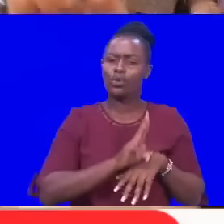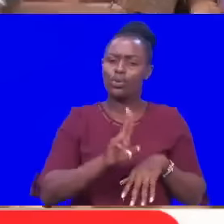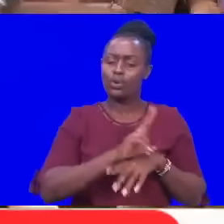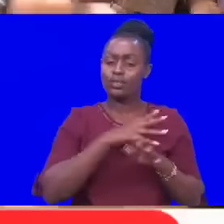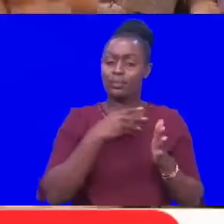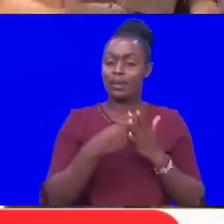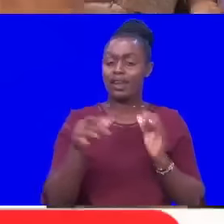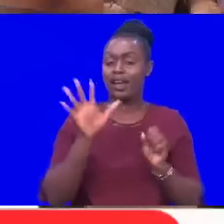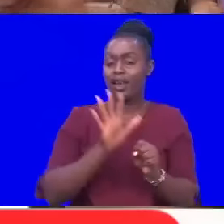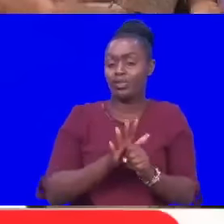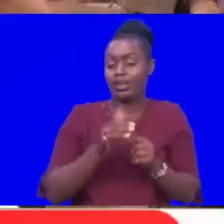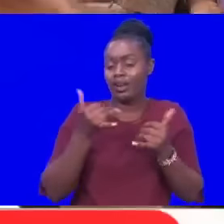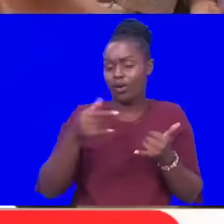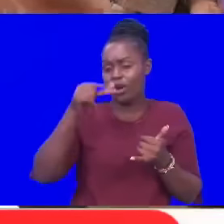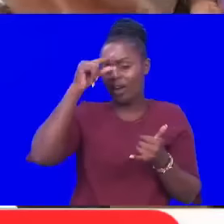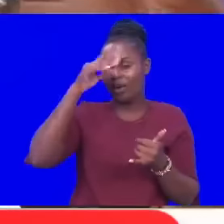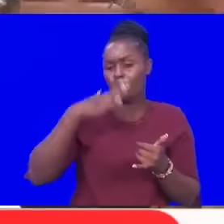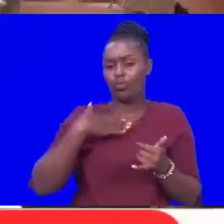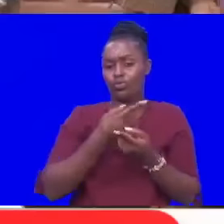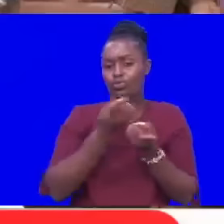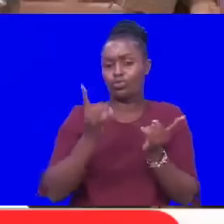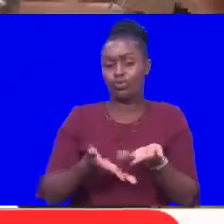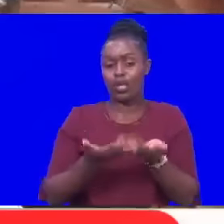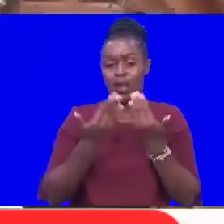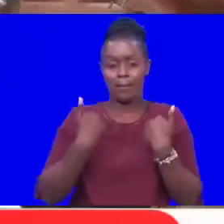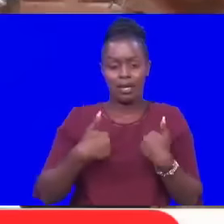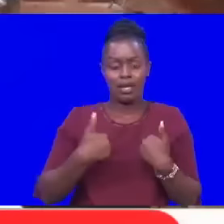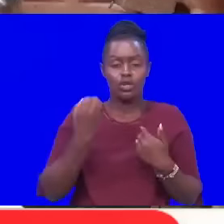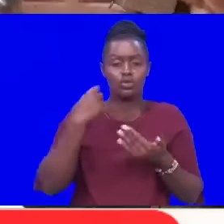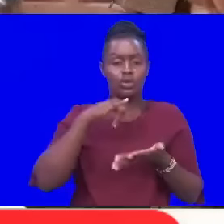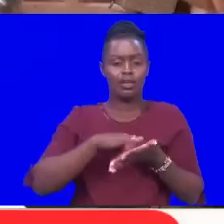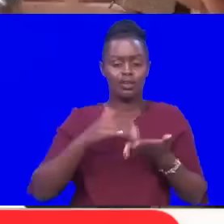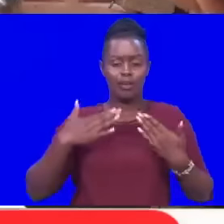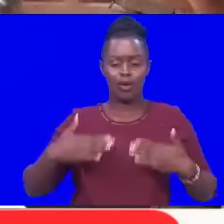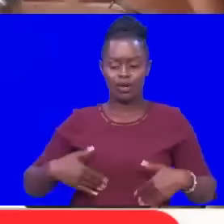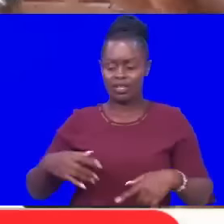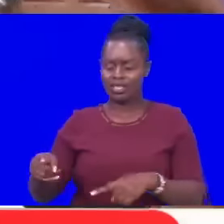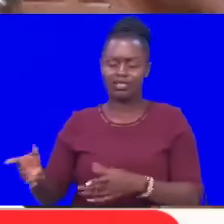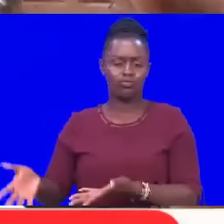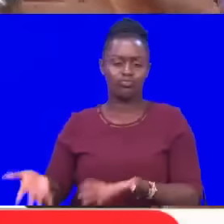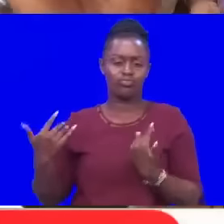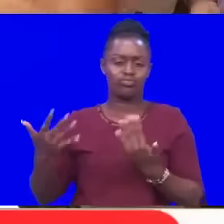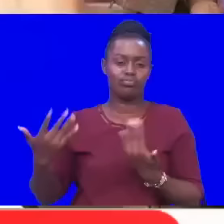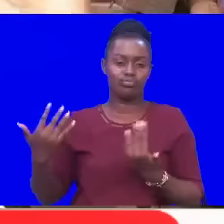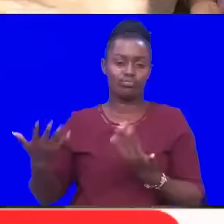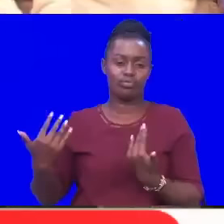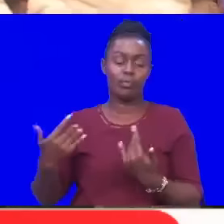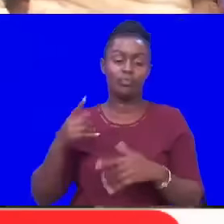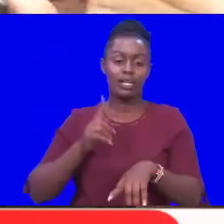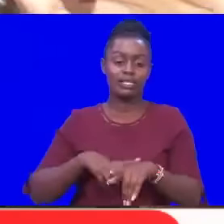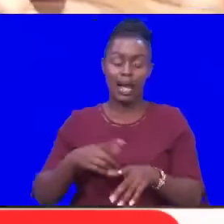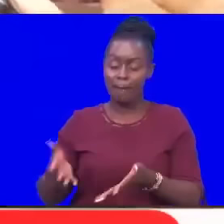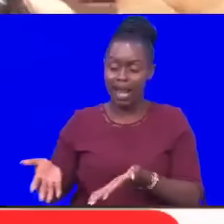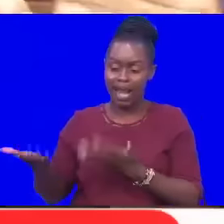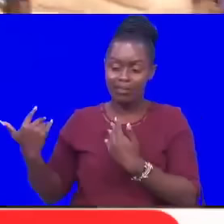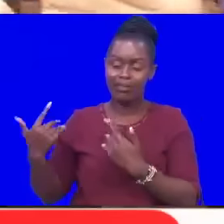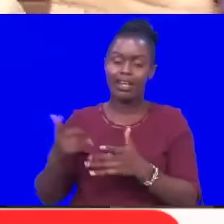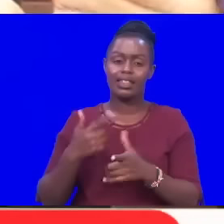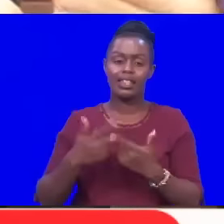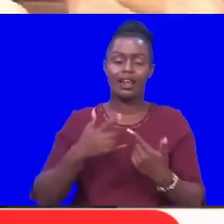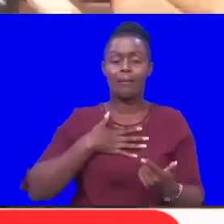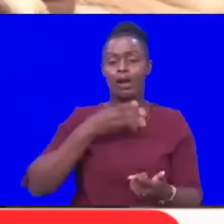pesa. Serikali nataka munisaindie. Ile mwili toke hapa. Ikitoka hapa hii bomba itatulia. Njumi